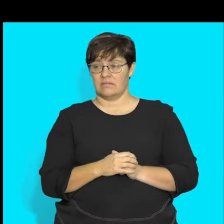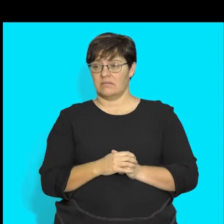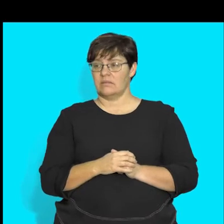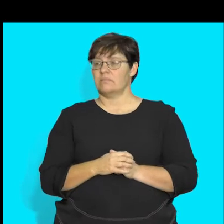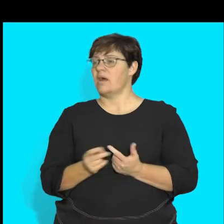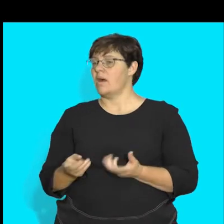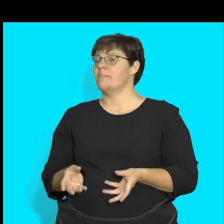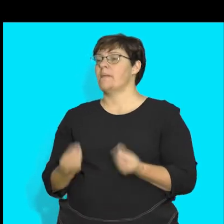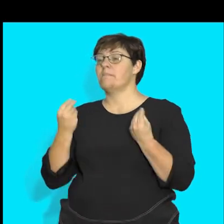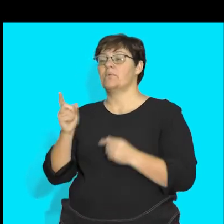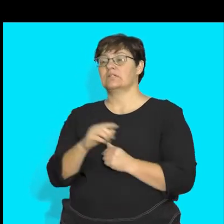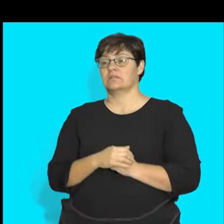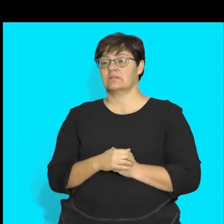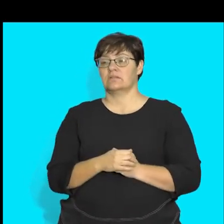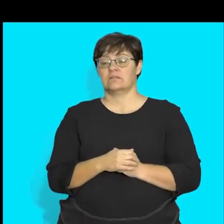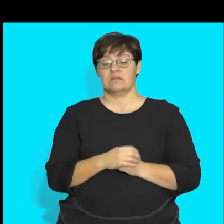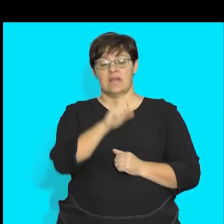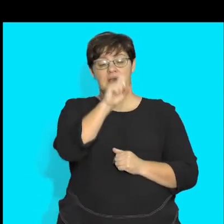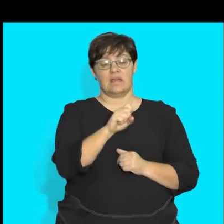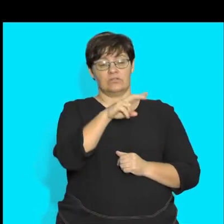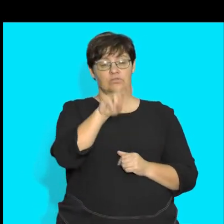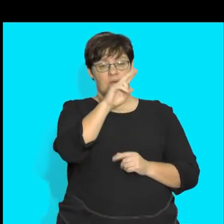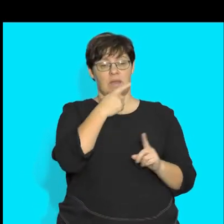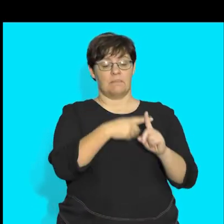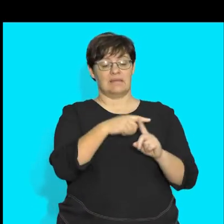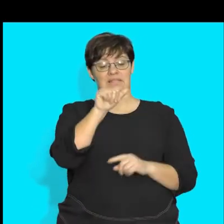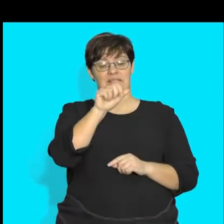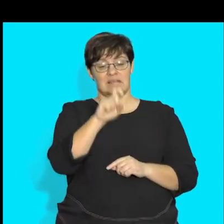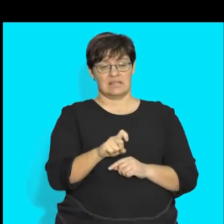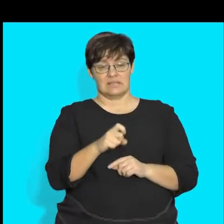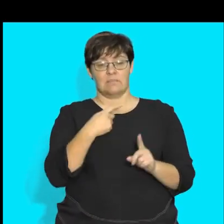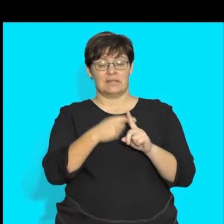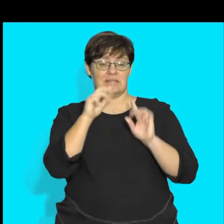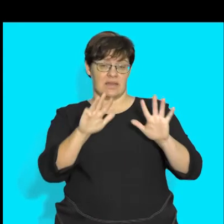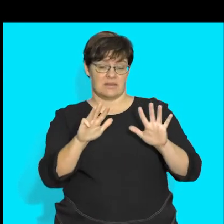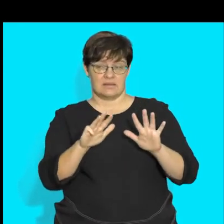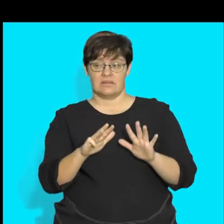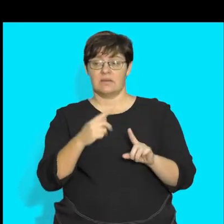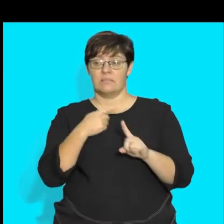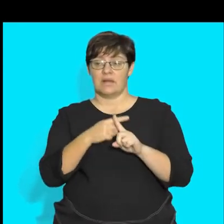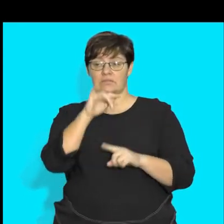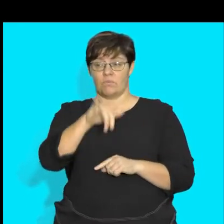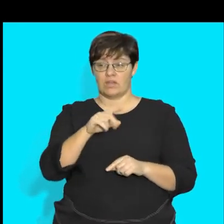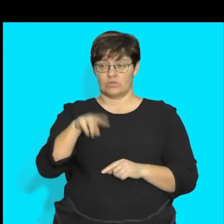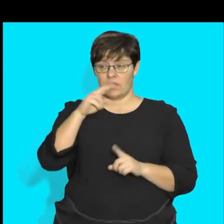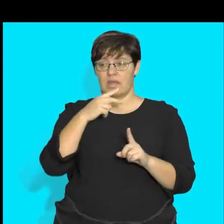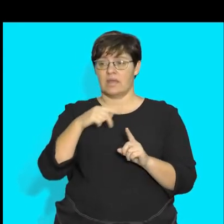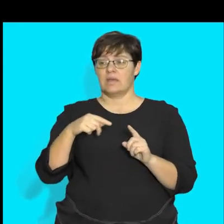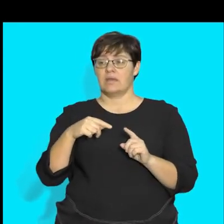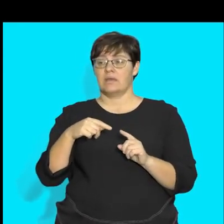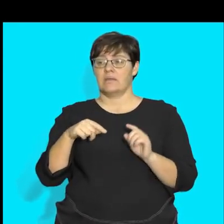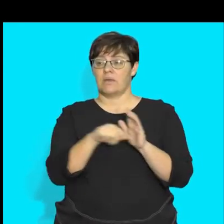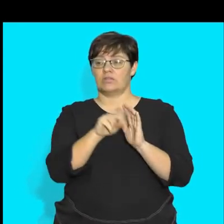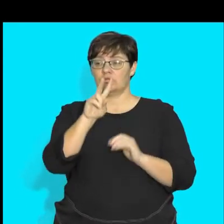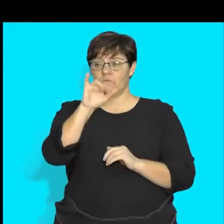both sides. And what I end up with is x squared plus 6x plus 9 plus